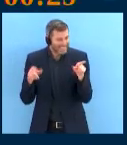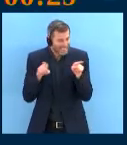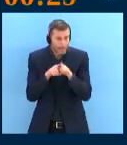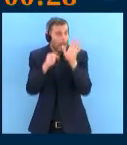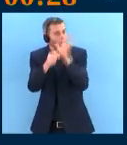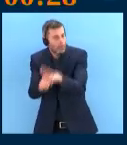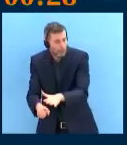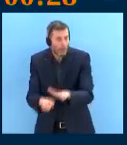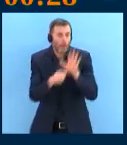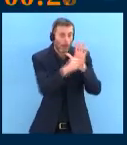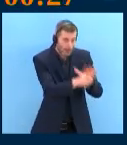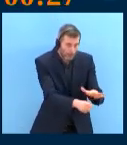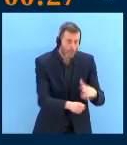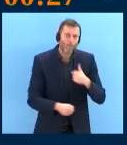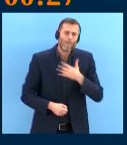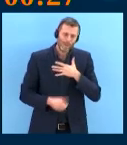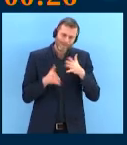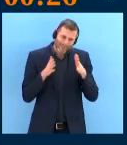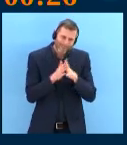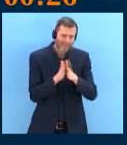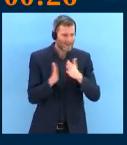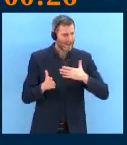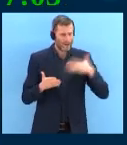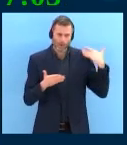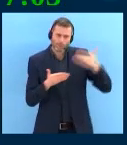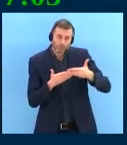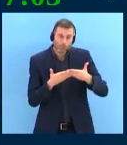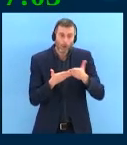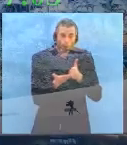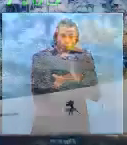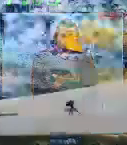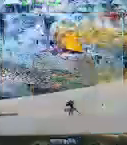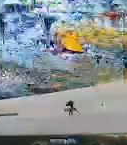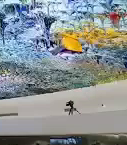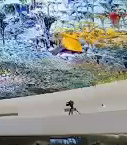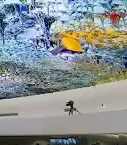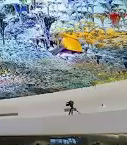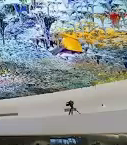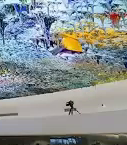and through culture. Thank you. Thank you. Thank you very much, both of you.